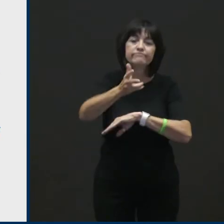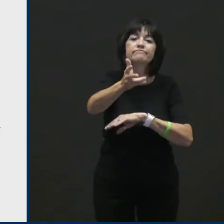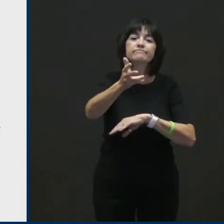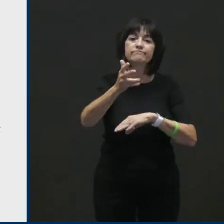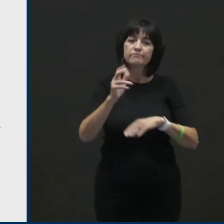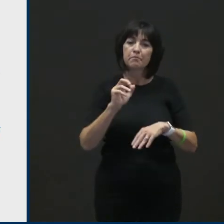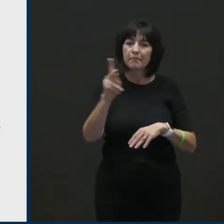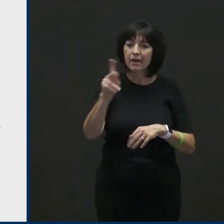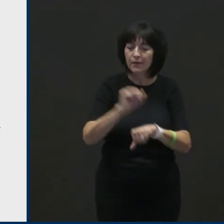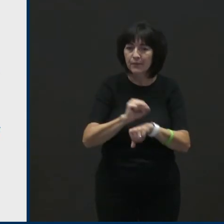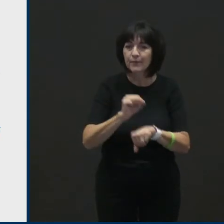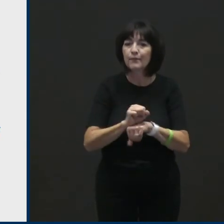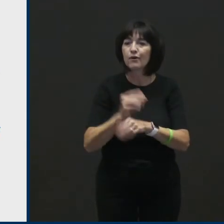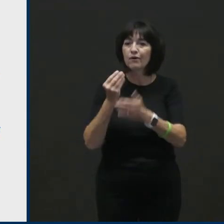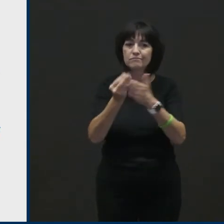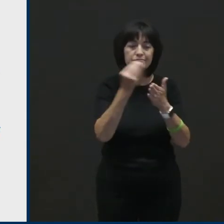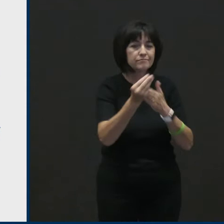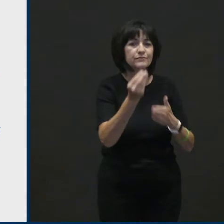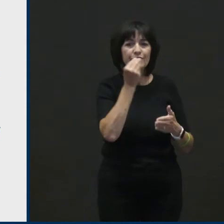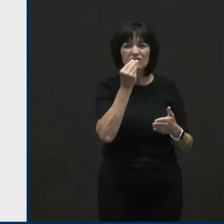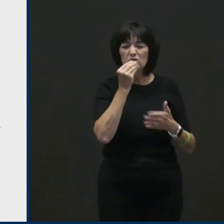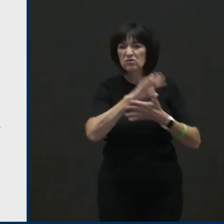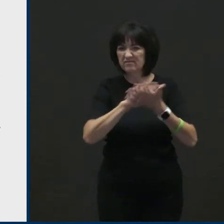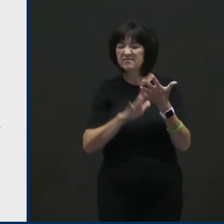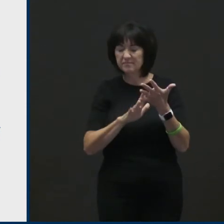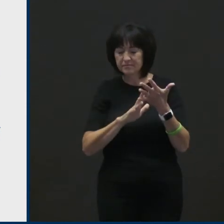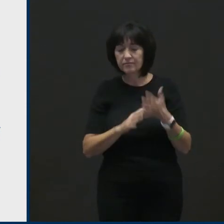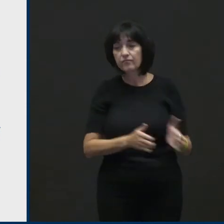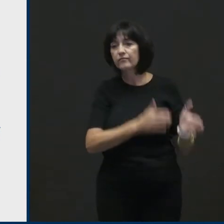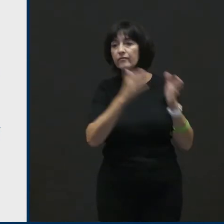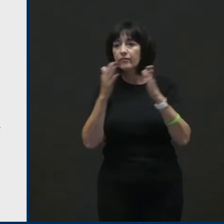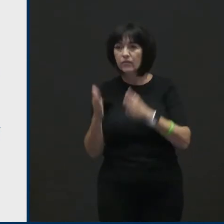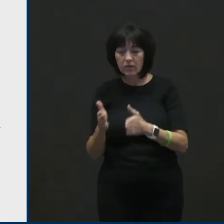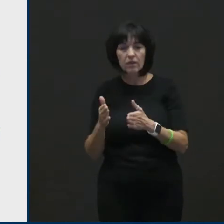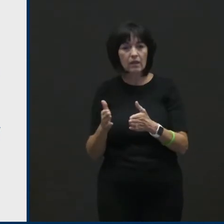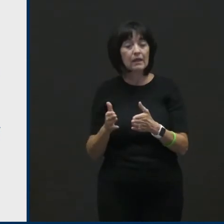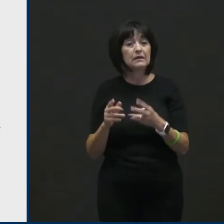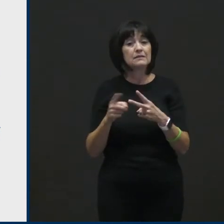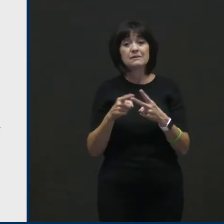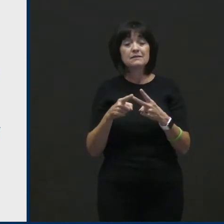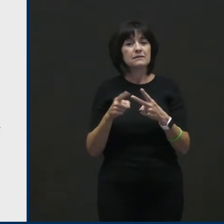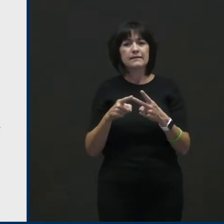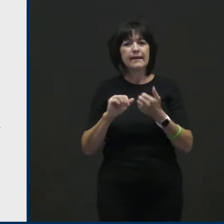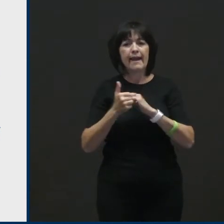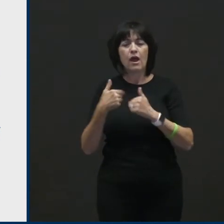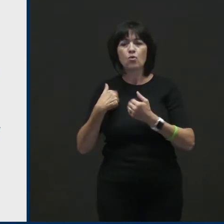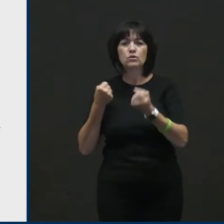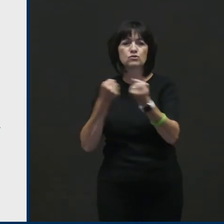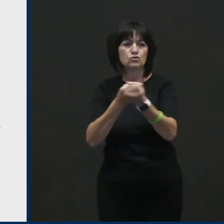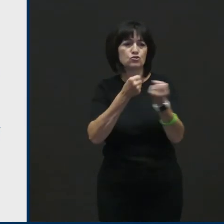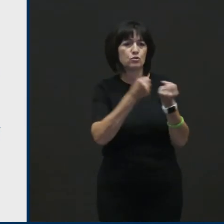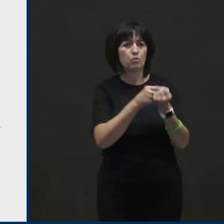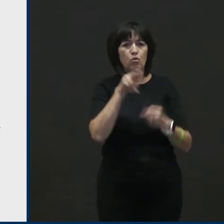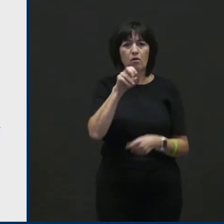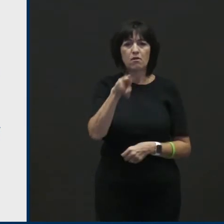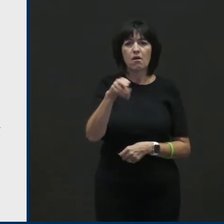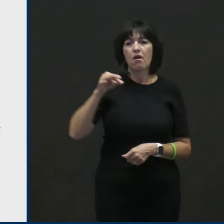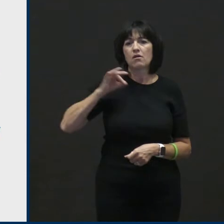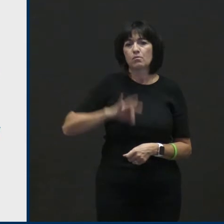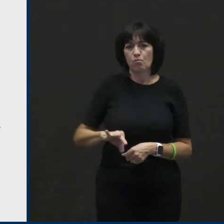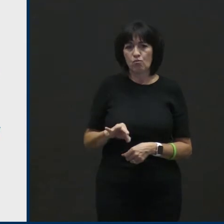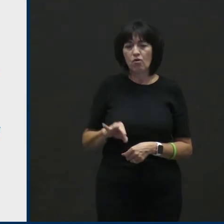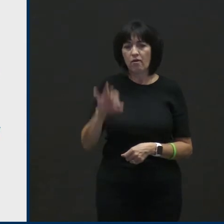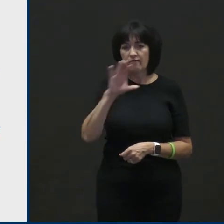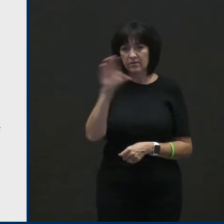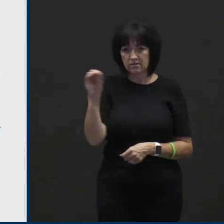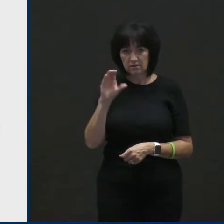those individuals. The second part is how do we support our nonprofits? We have had some outstanding groups come in here.